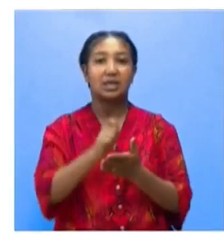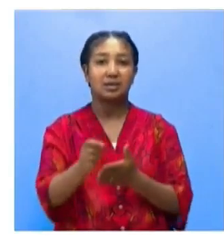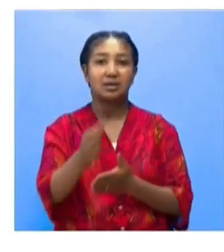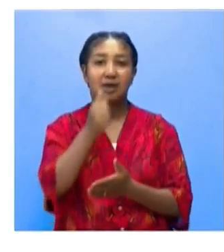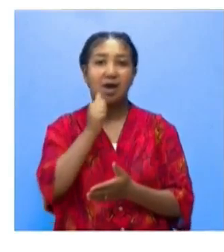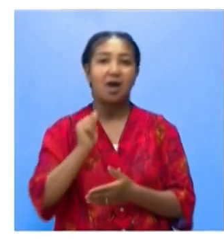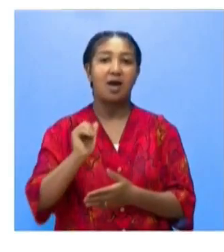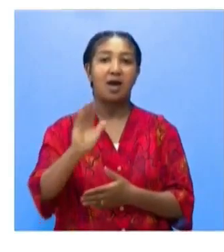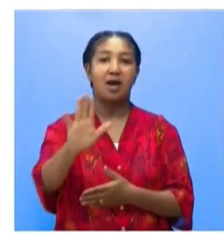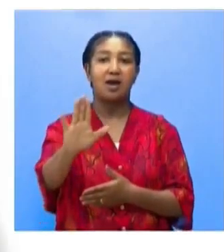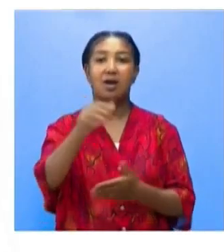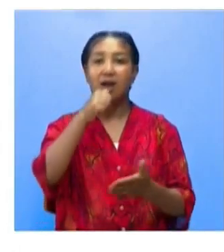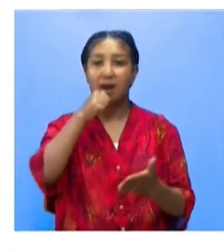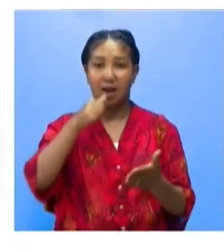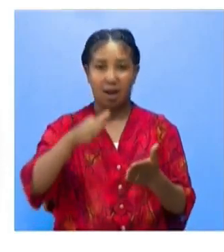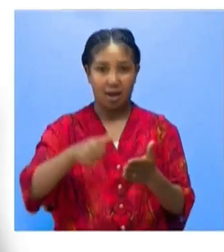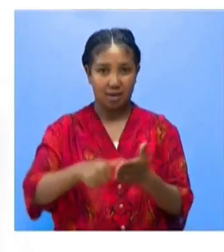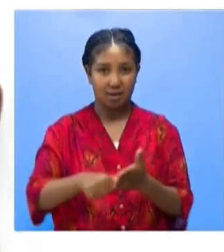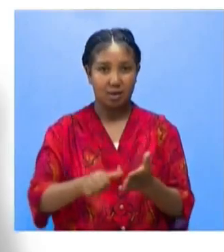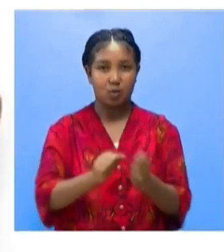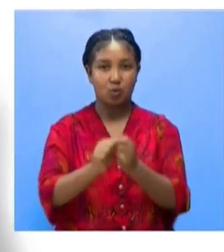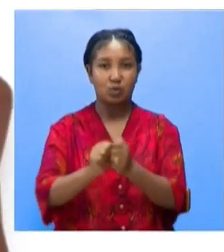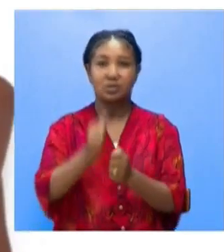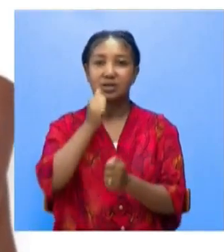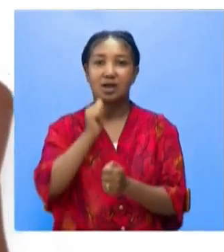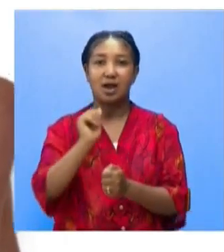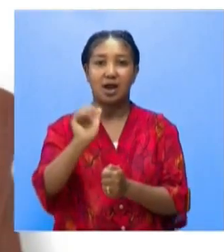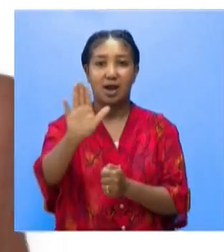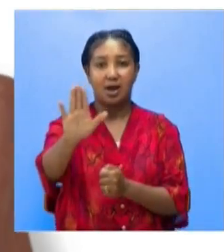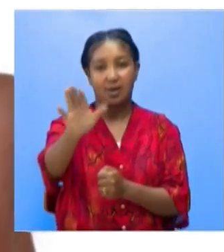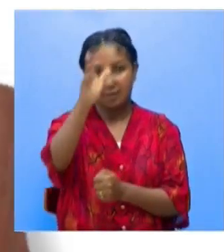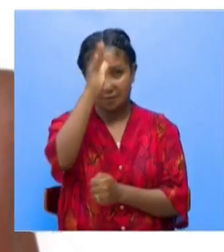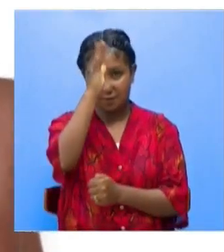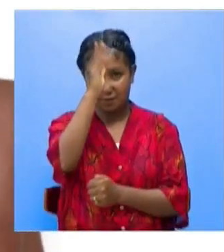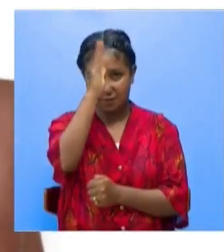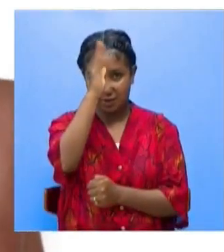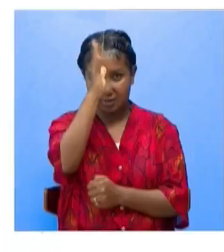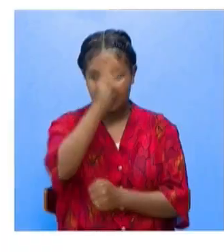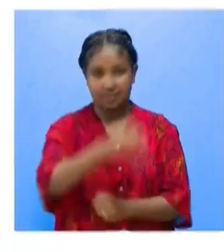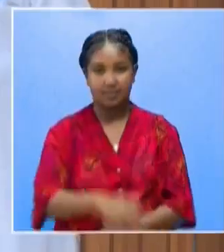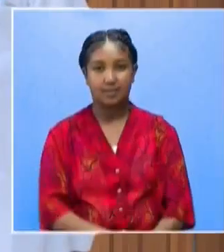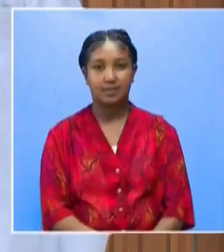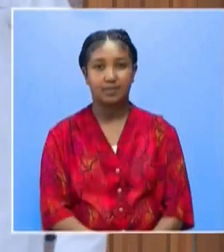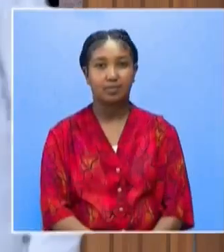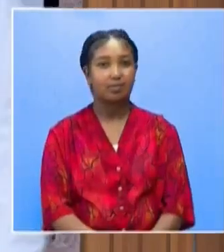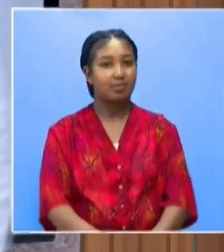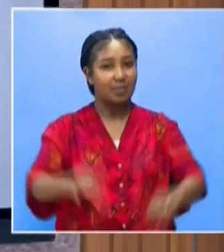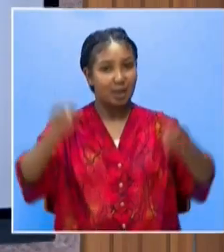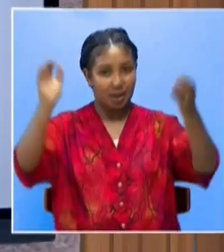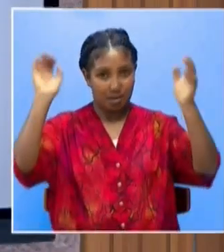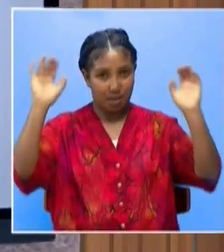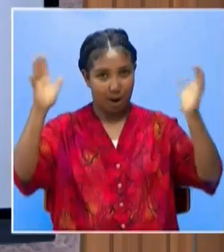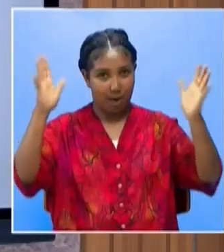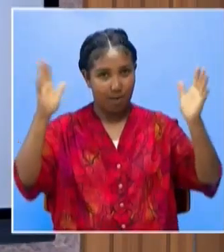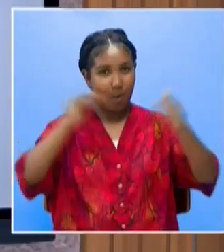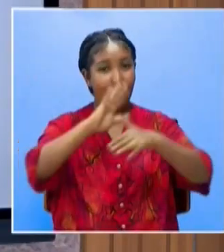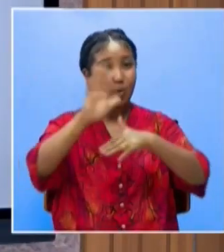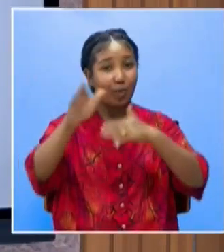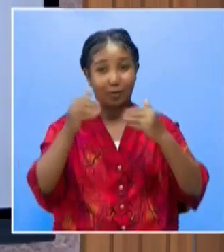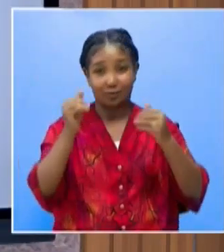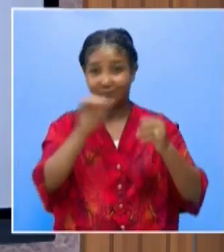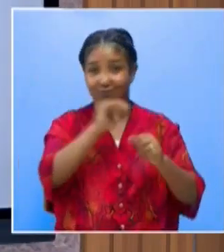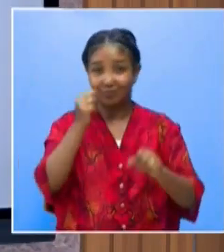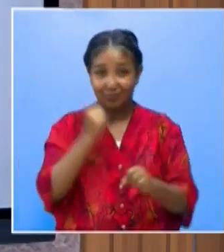her letter with her father. Bravo. I hope you did like